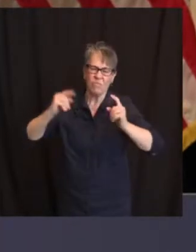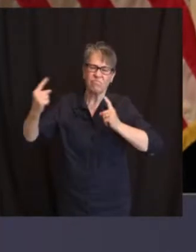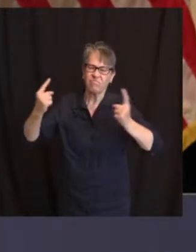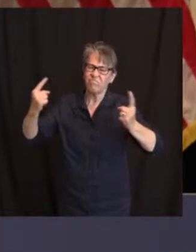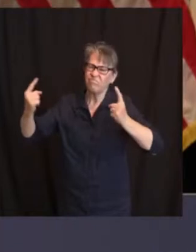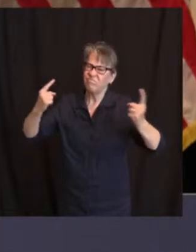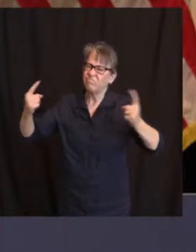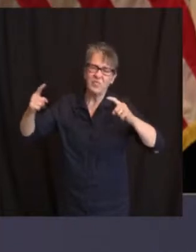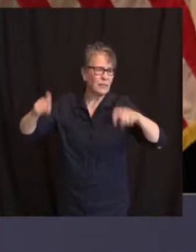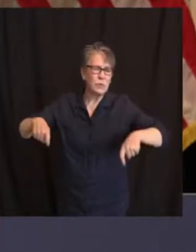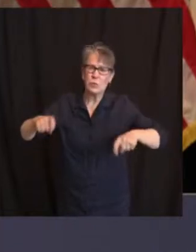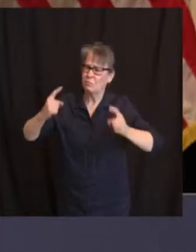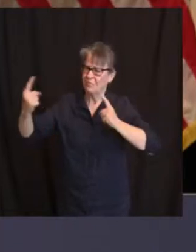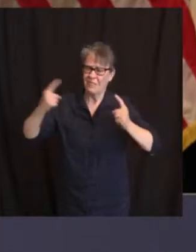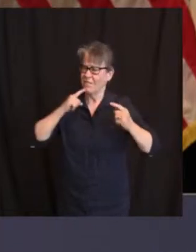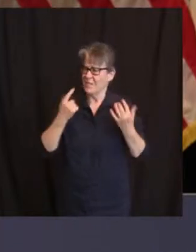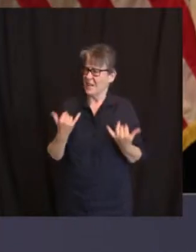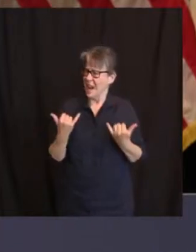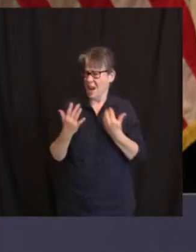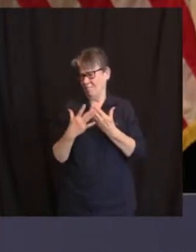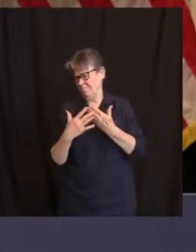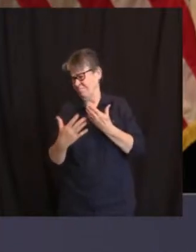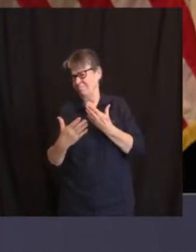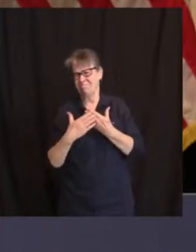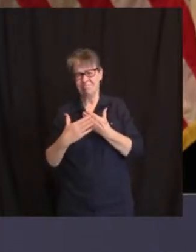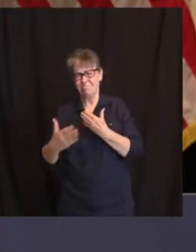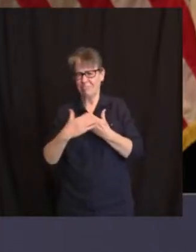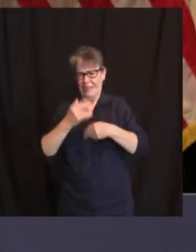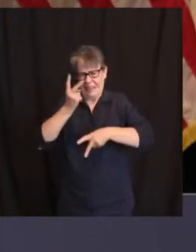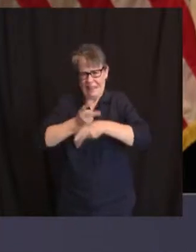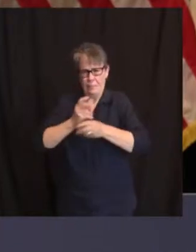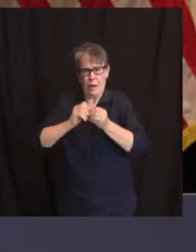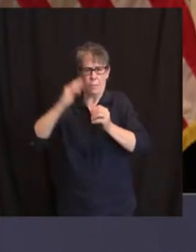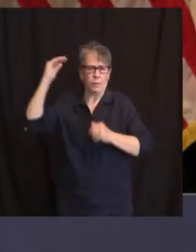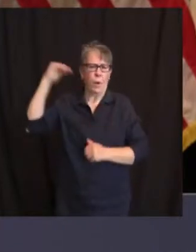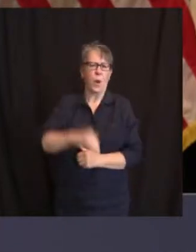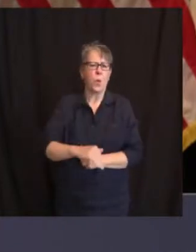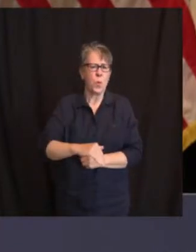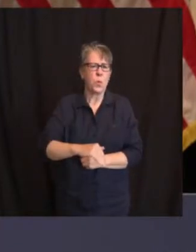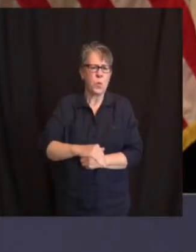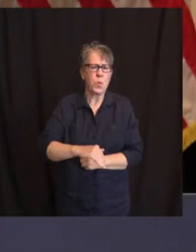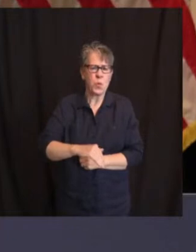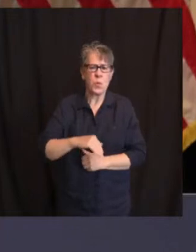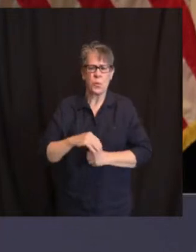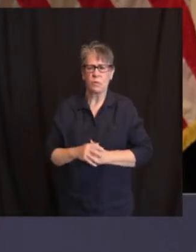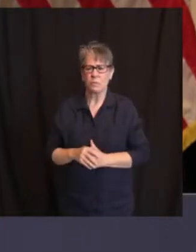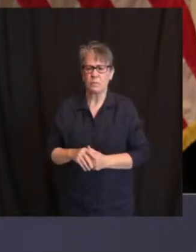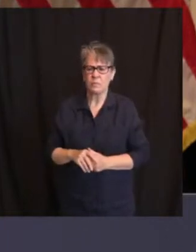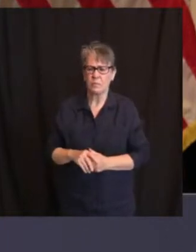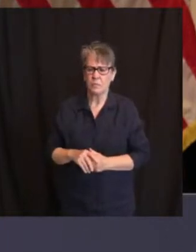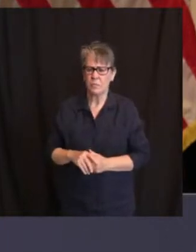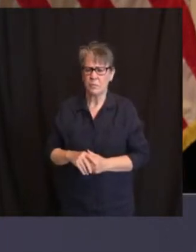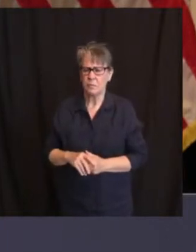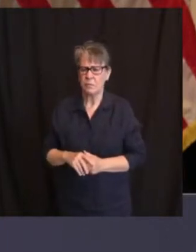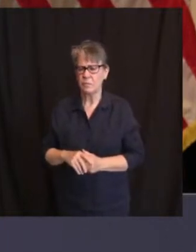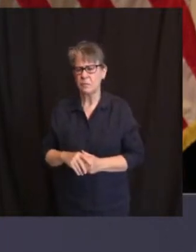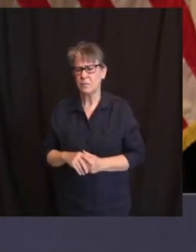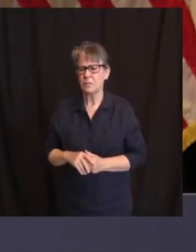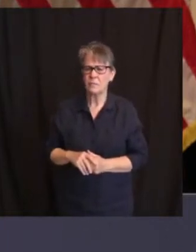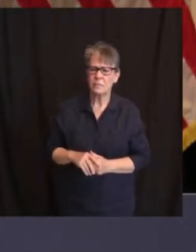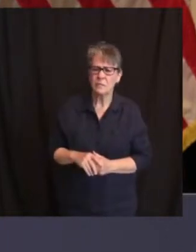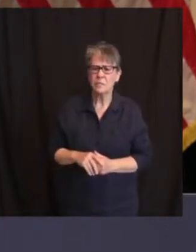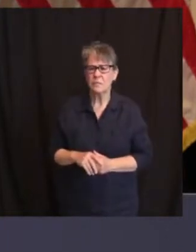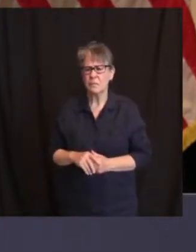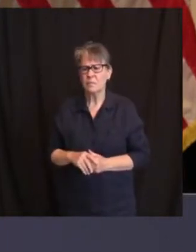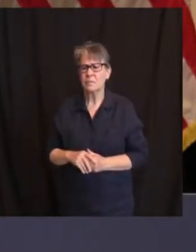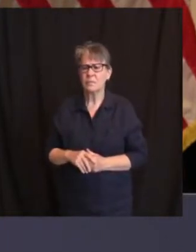able to really get back to business. If you get depressed, your politics would be the wrong line of business. So